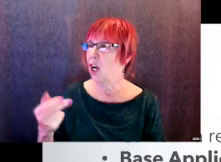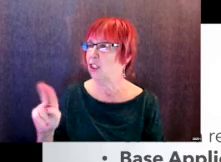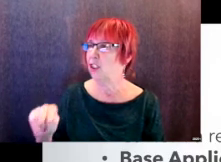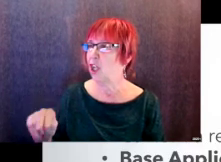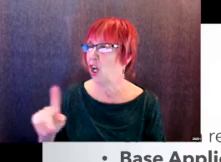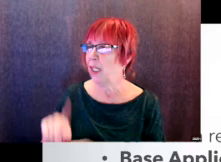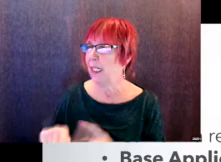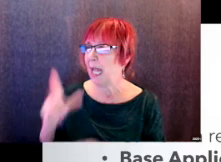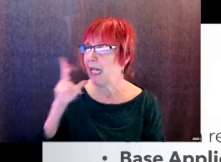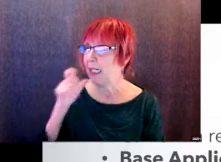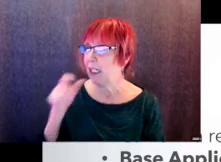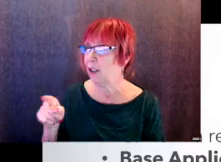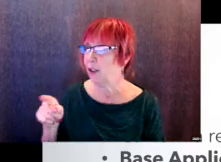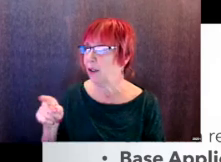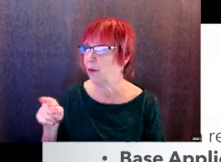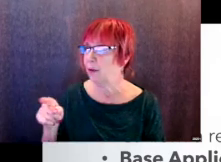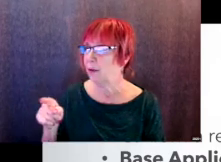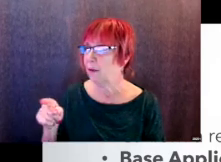Okay, next slide.